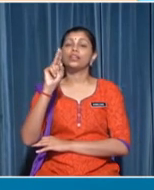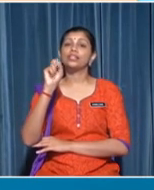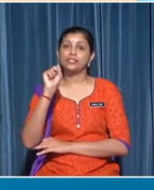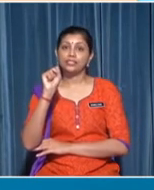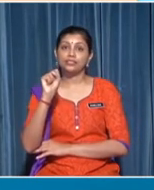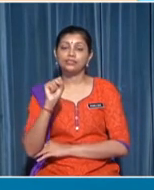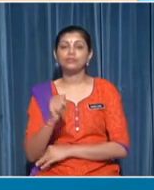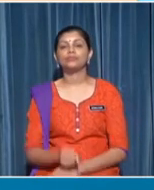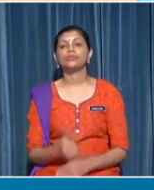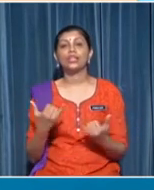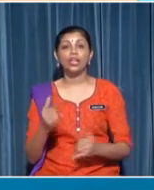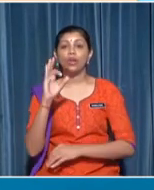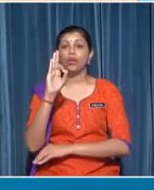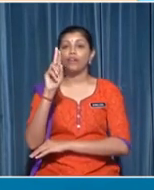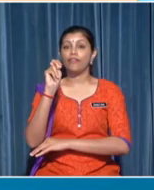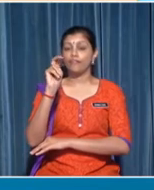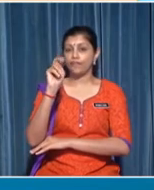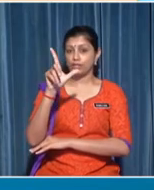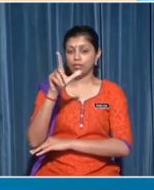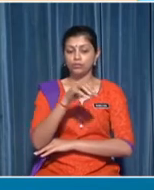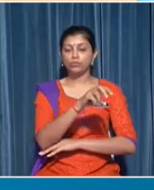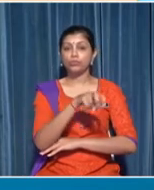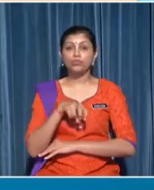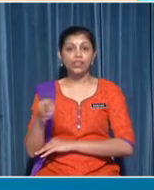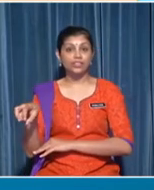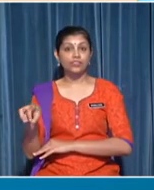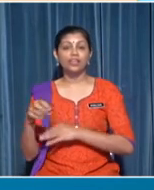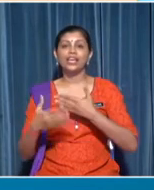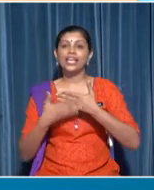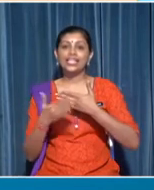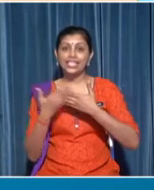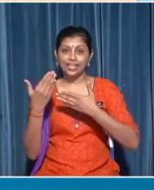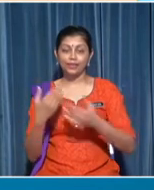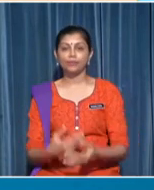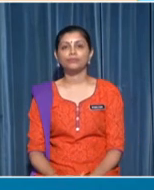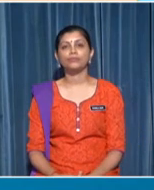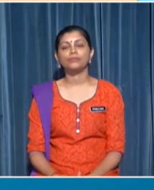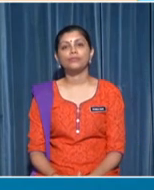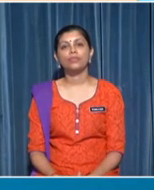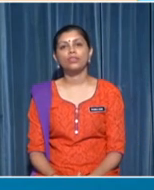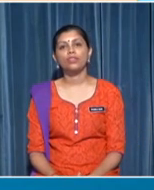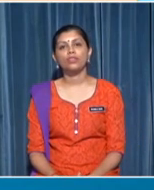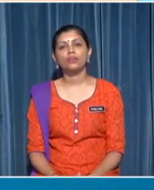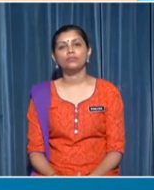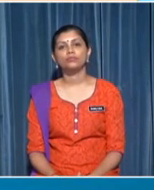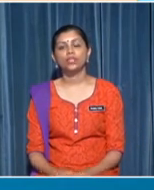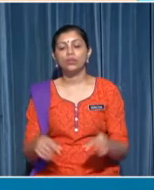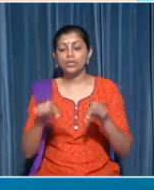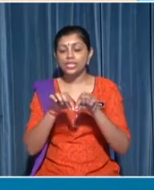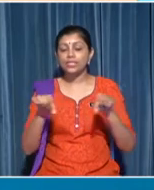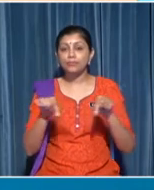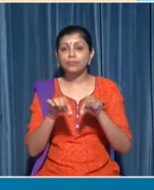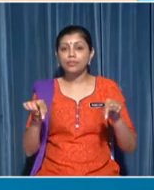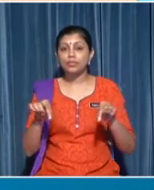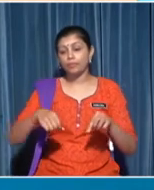funnel to make the transfer easier. After that, you will need a zipper bag,